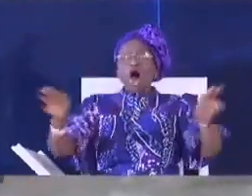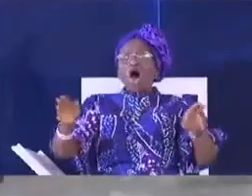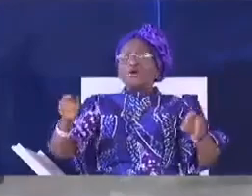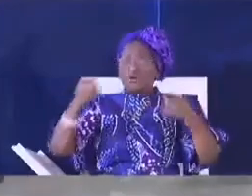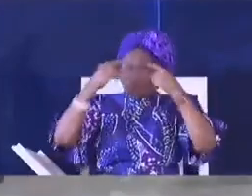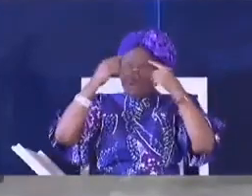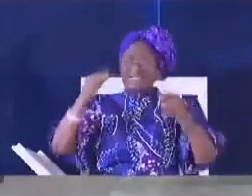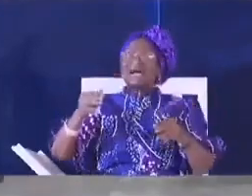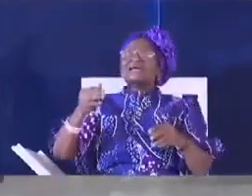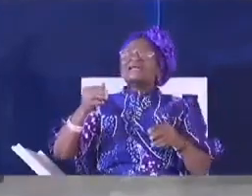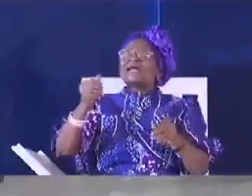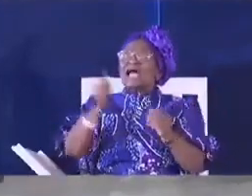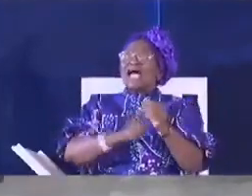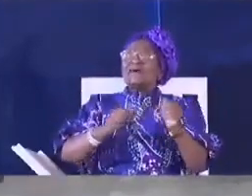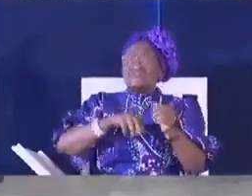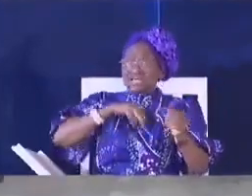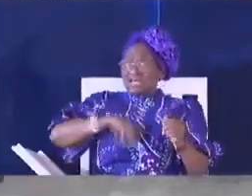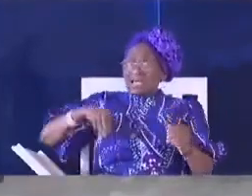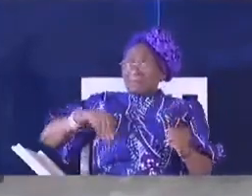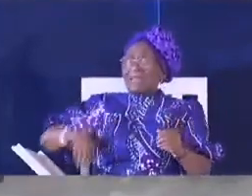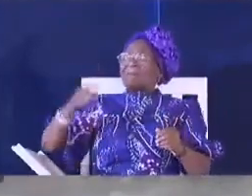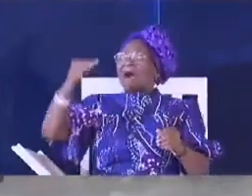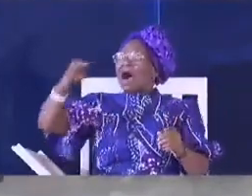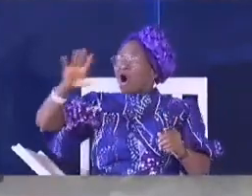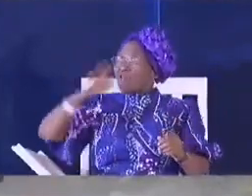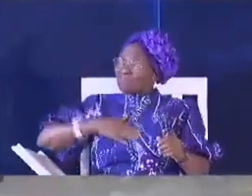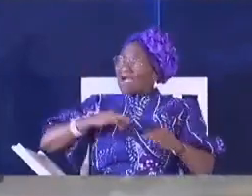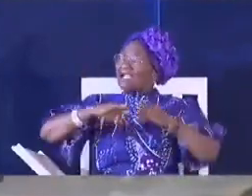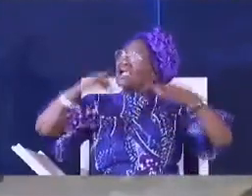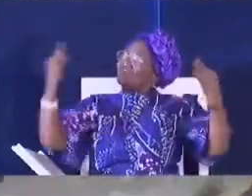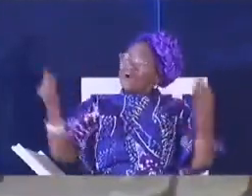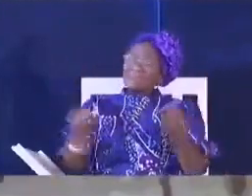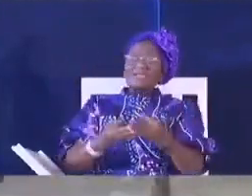concerning every member of my family,